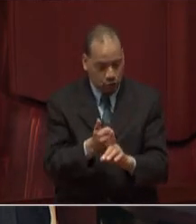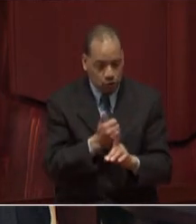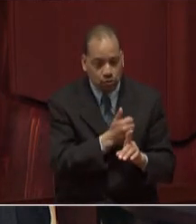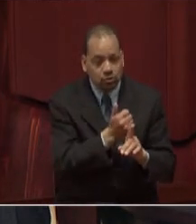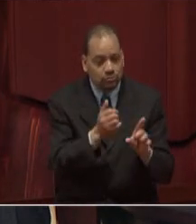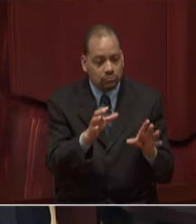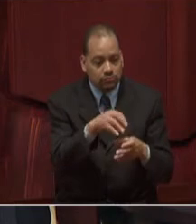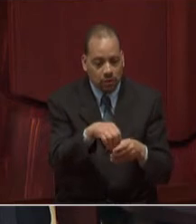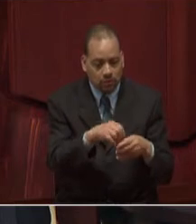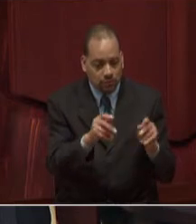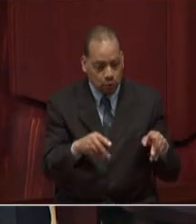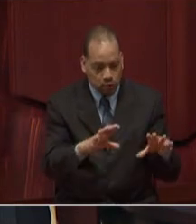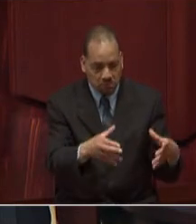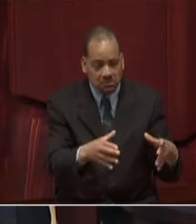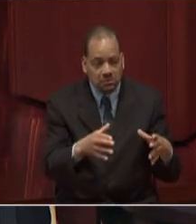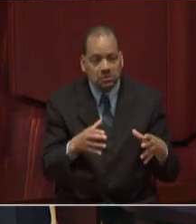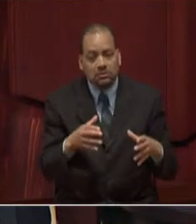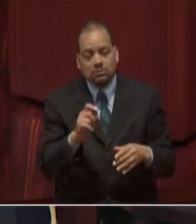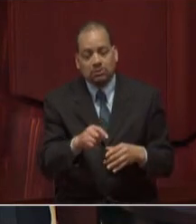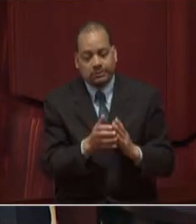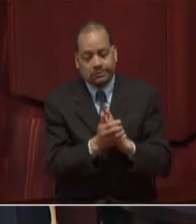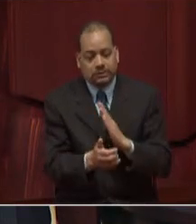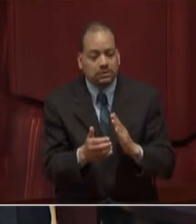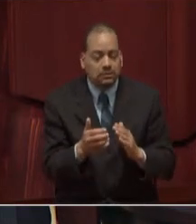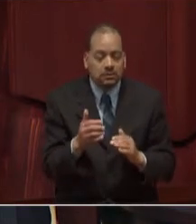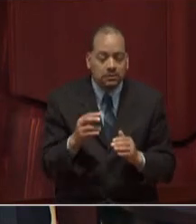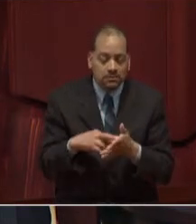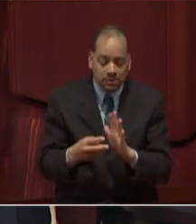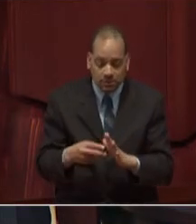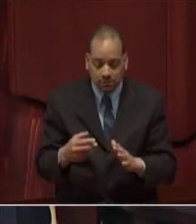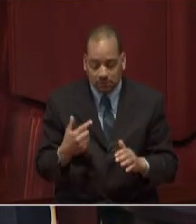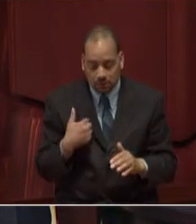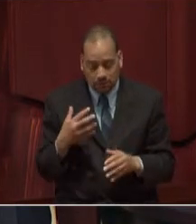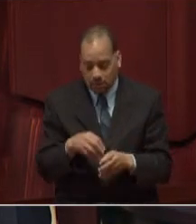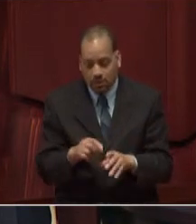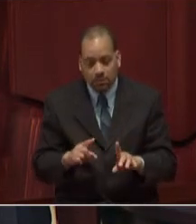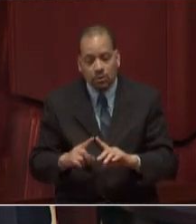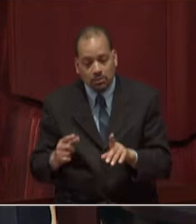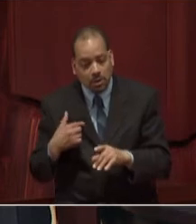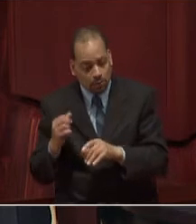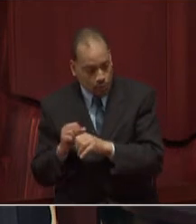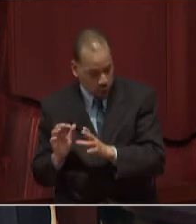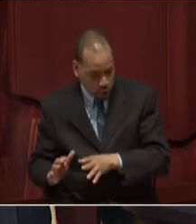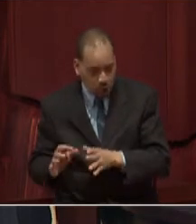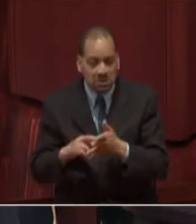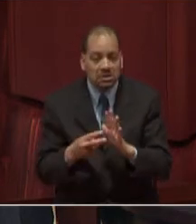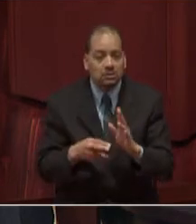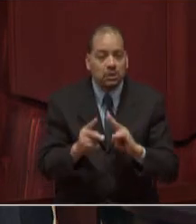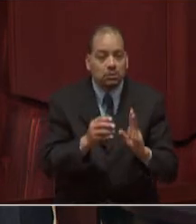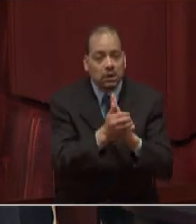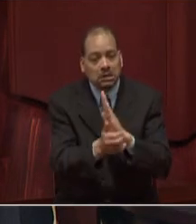a president at the creation, as my colleagues were here, but when you brought together the experts from the